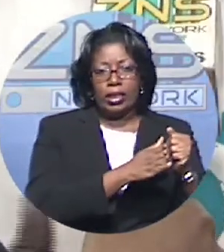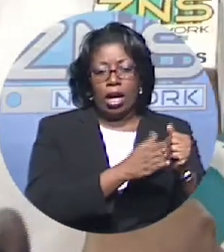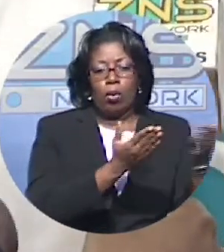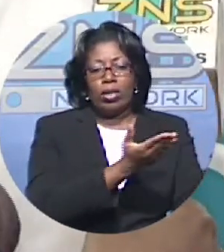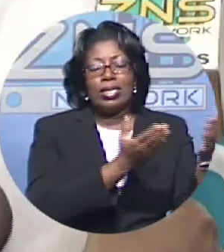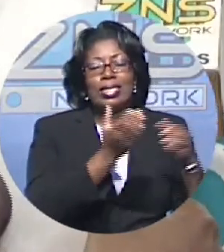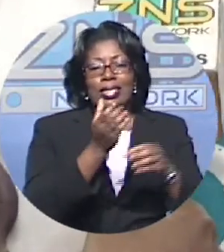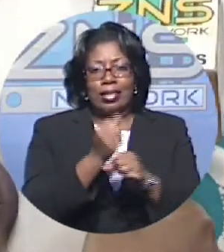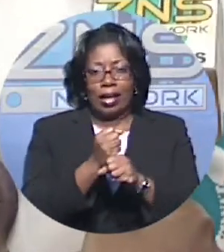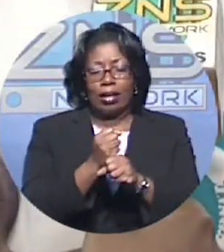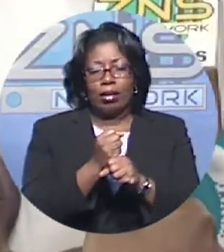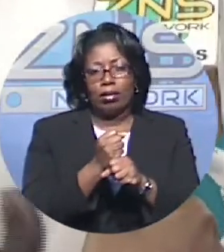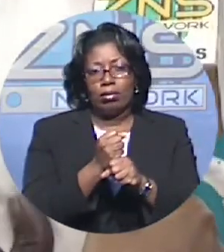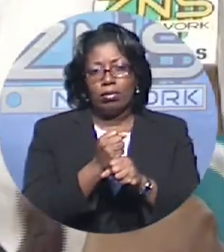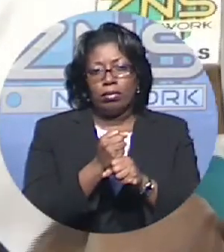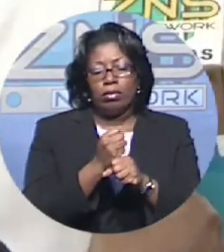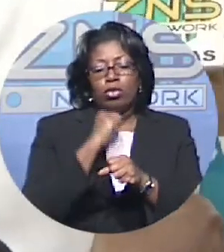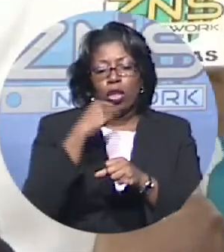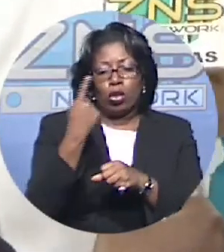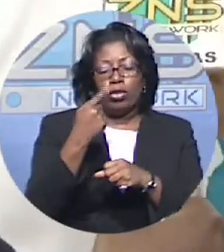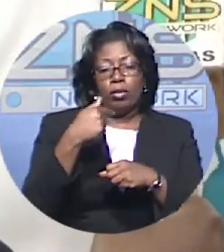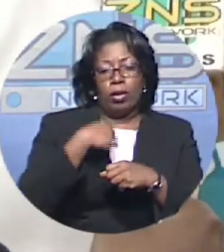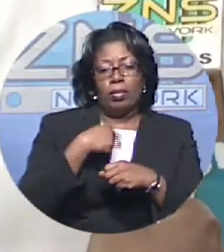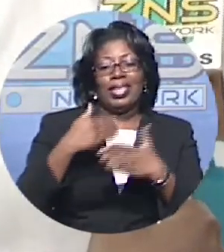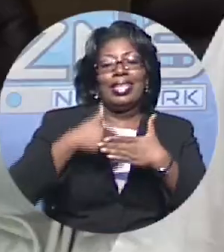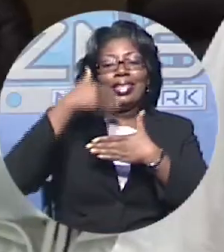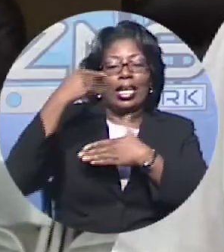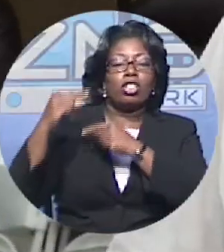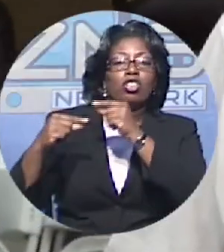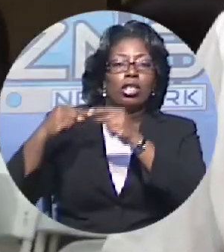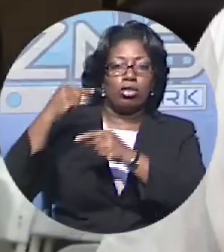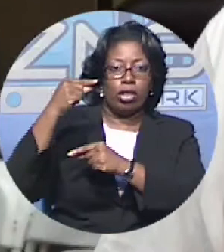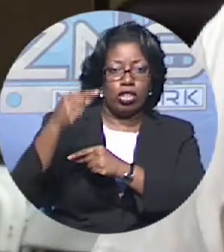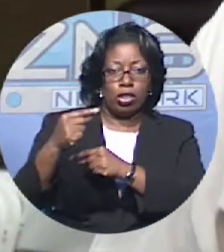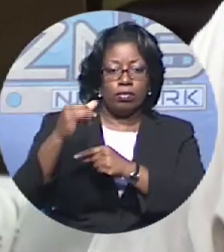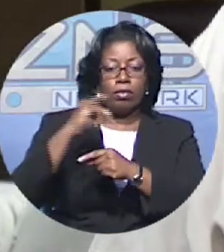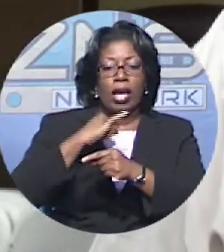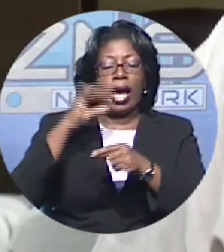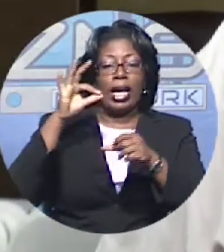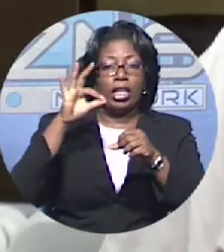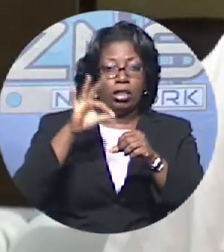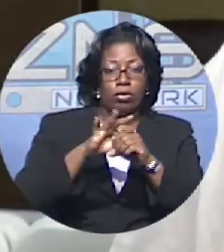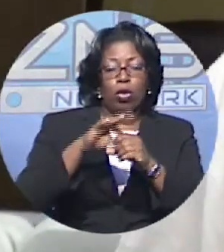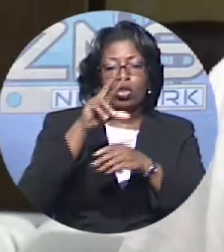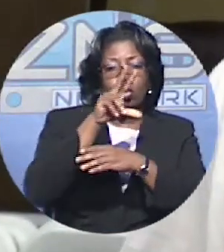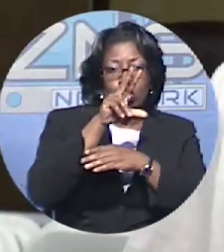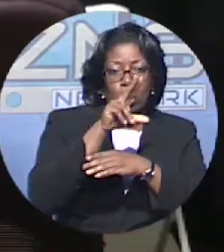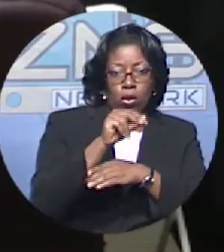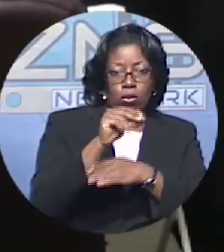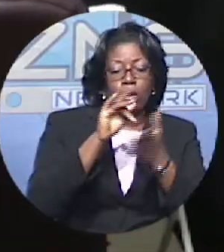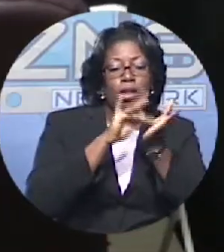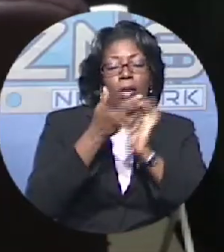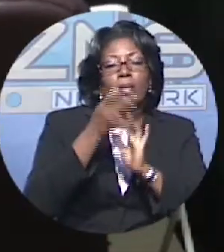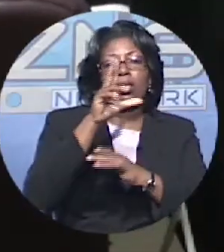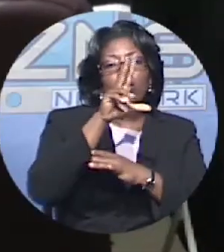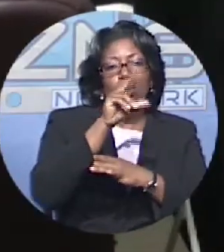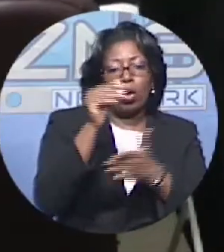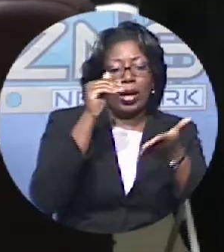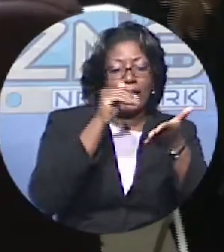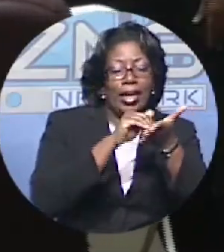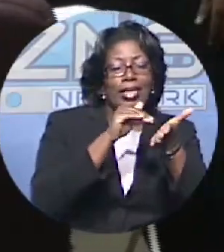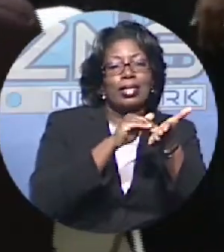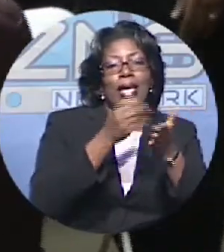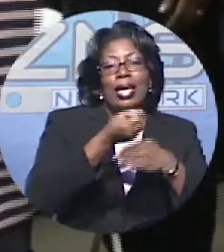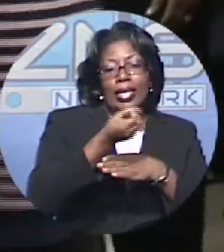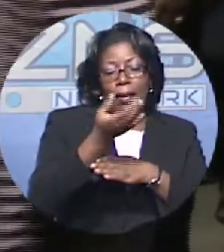take, at least not even for me, the next generation. I vote no because the Bible opposes gambling. Senior pastor of